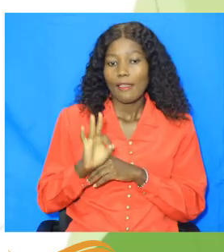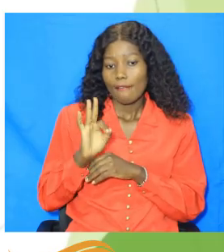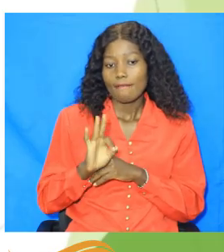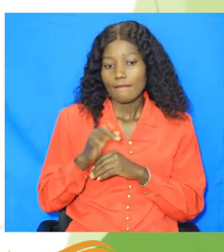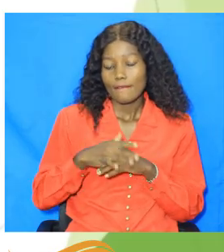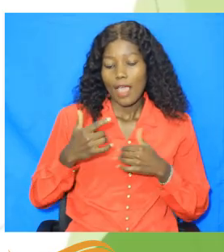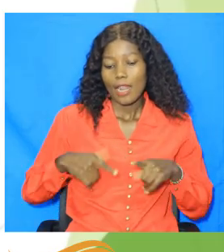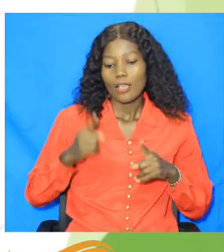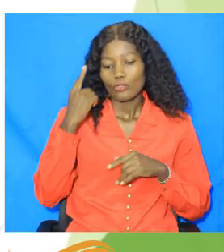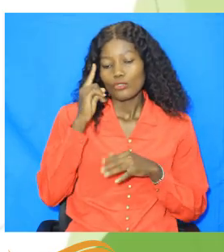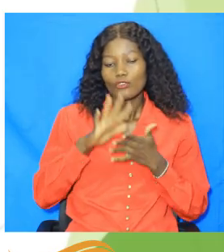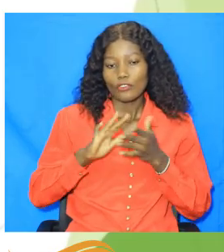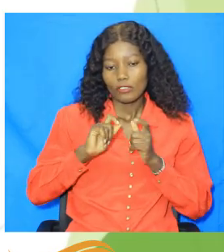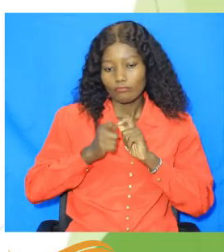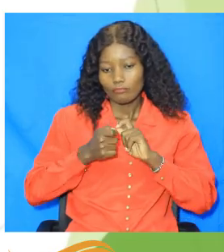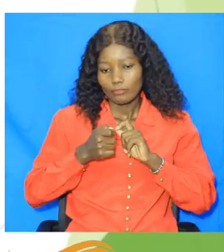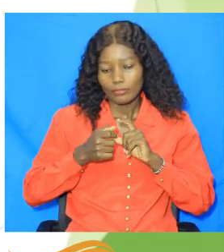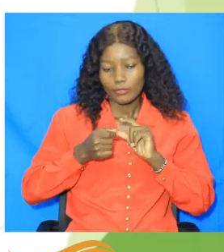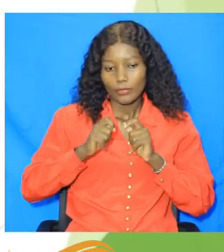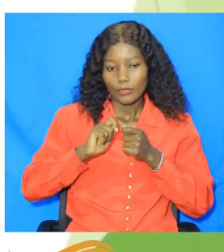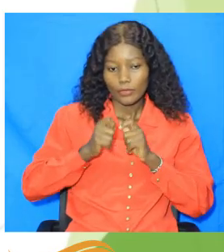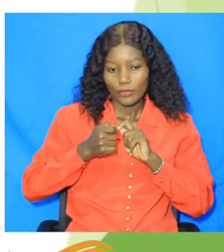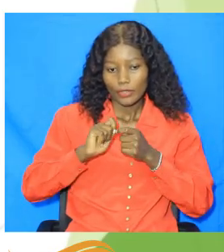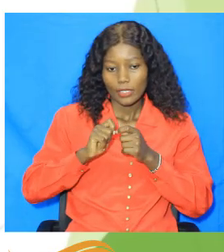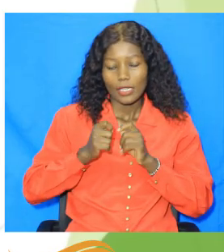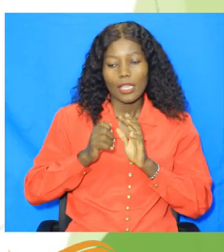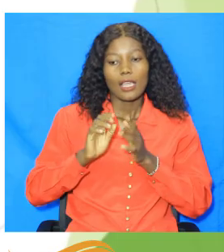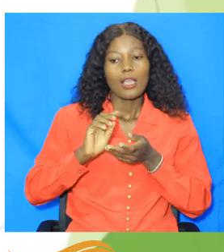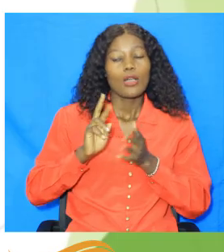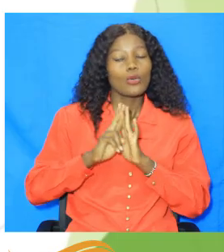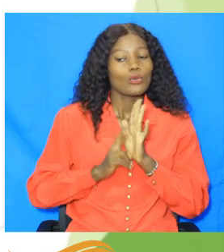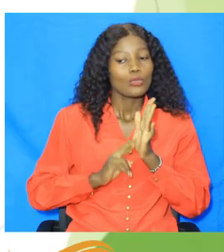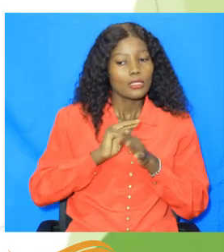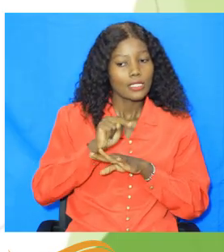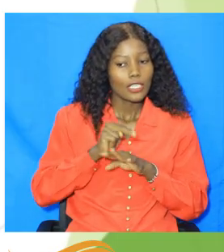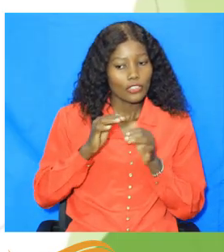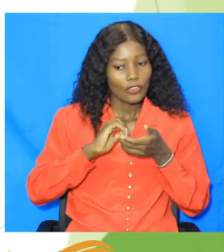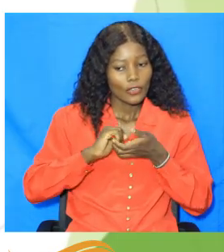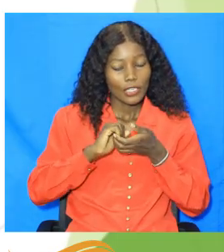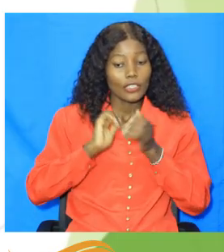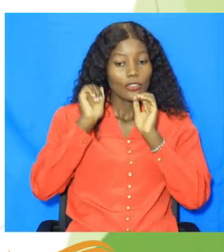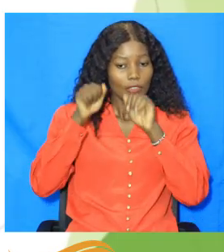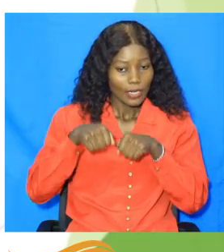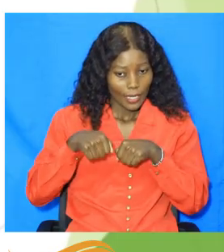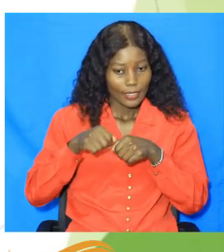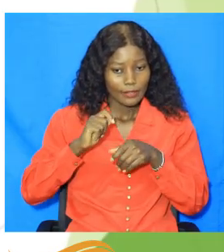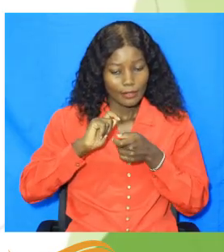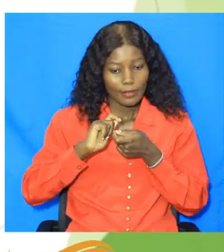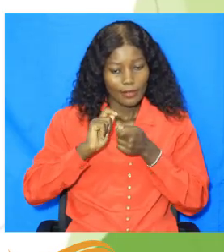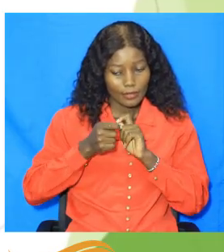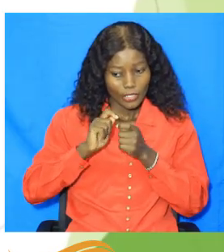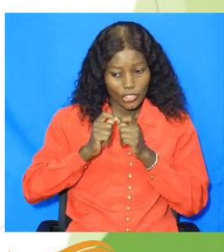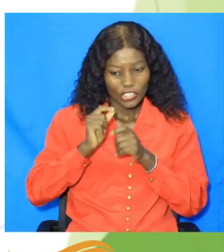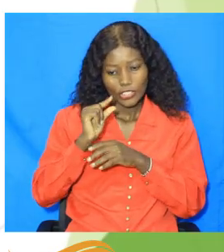rules modifications. The national federations can be able to modify the rules. However, very important to note is